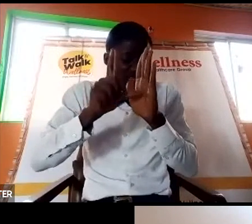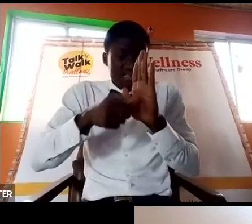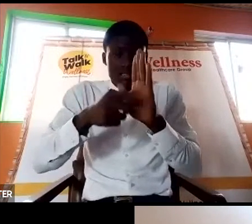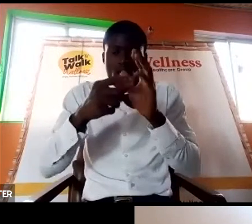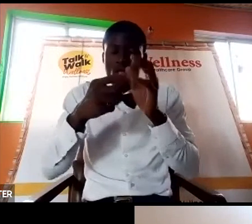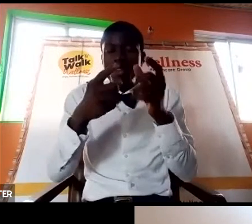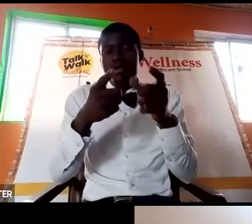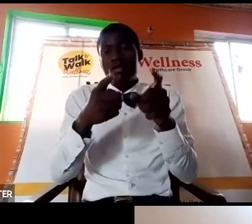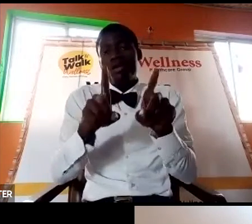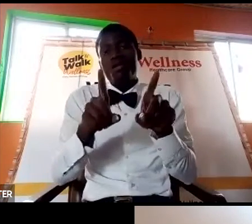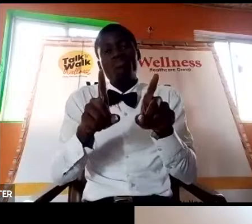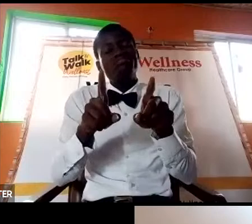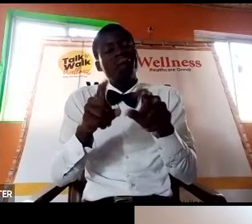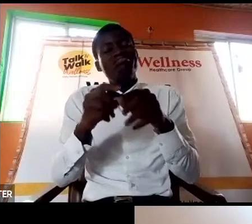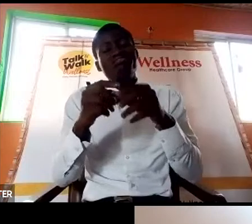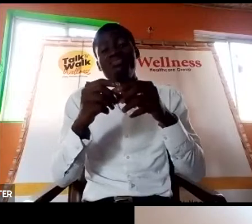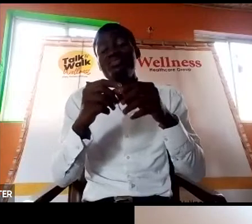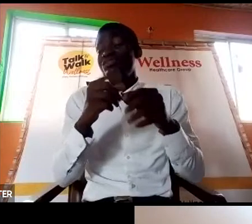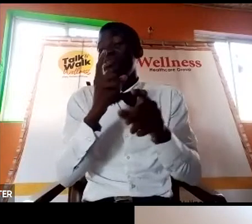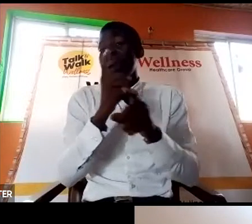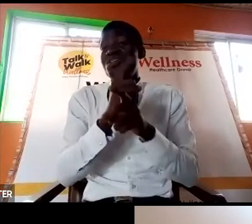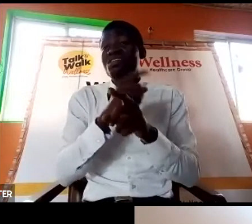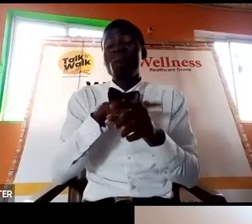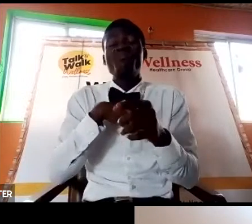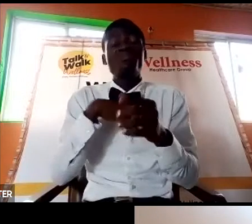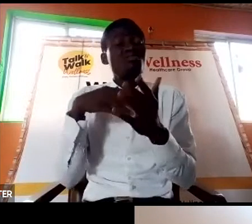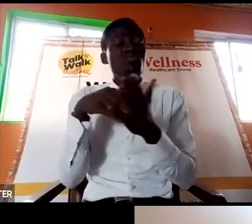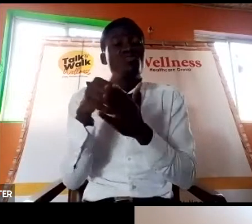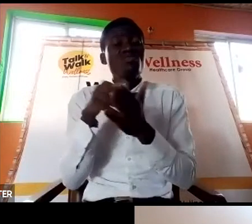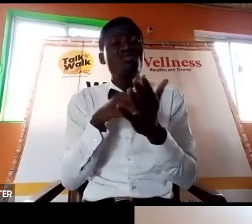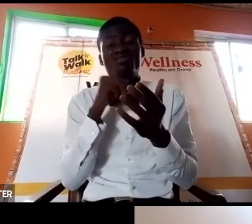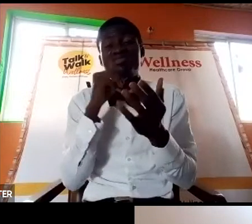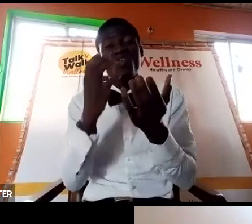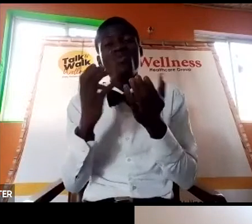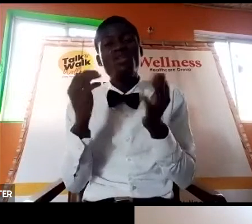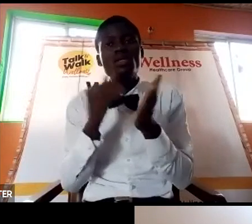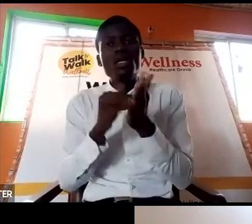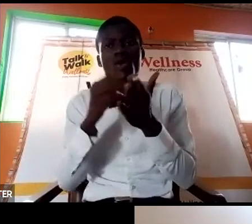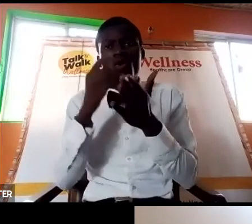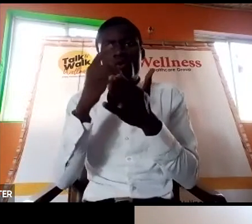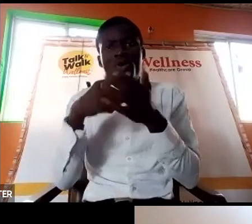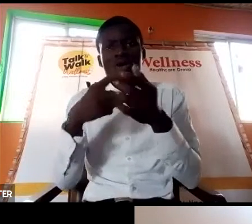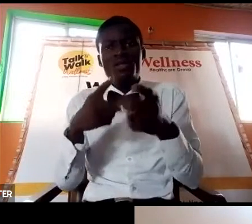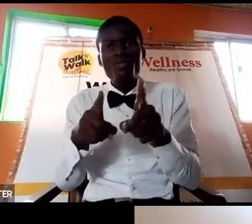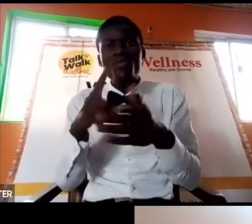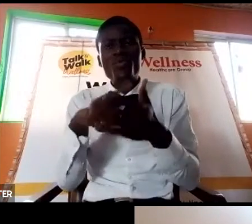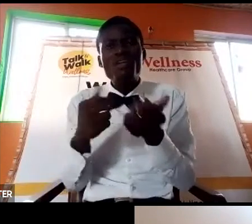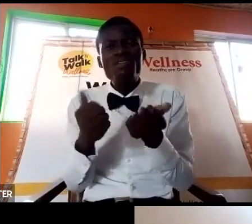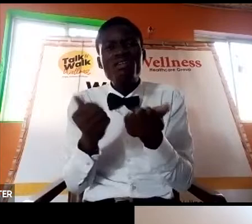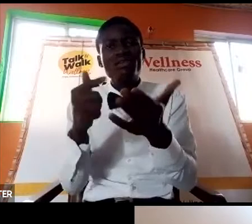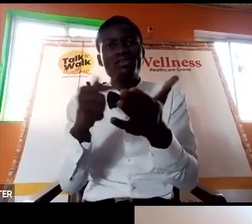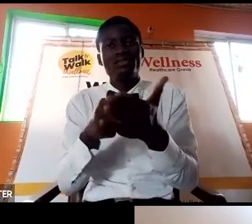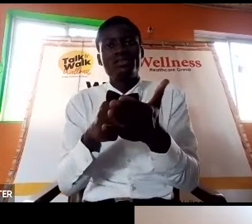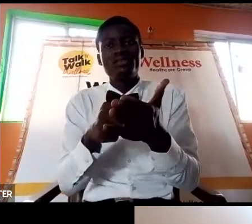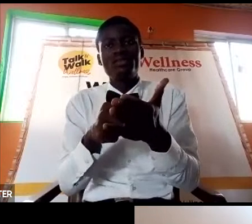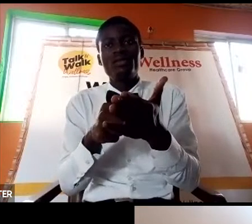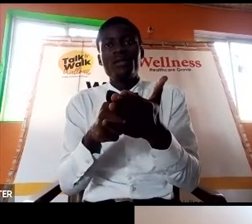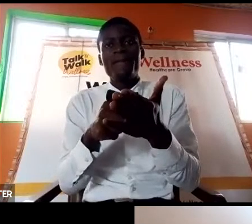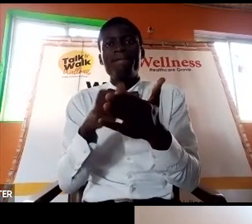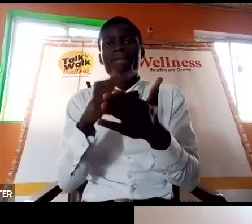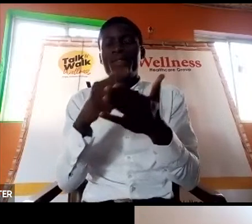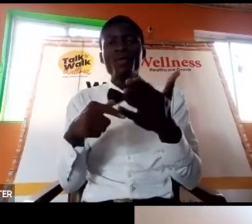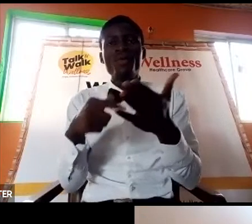losing interest? What are the things that causes such disinterested, causes people to be disinterested in